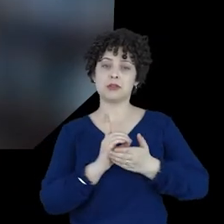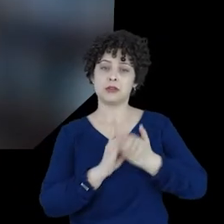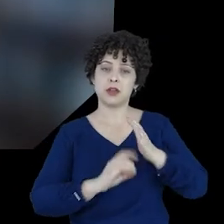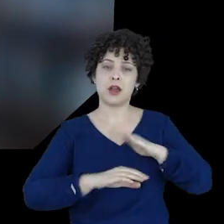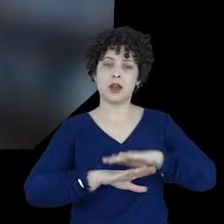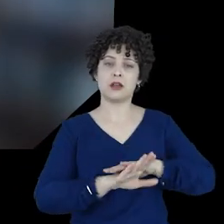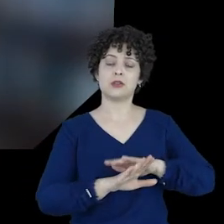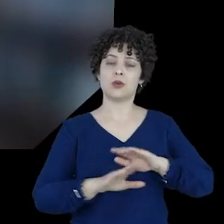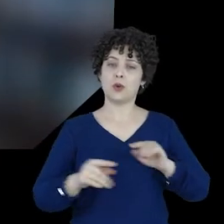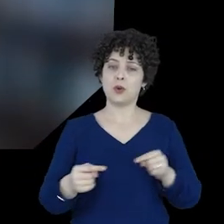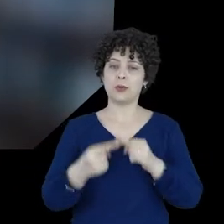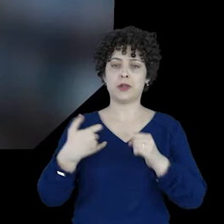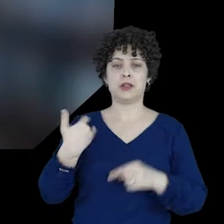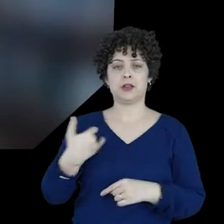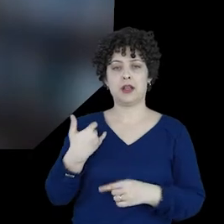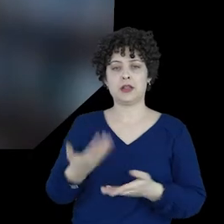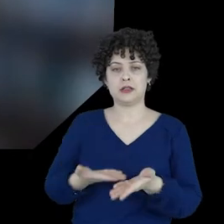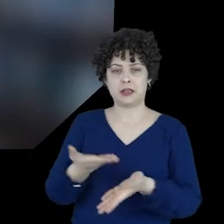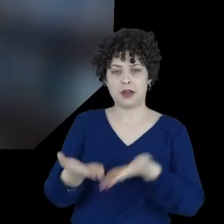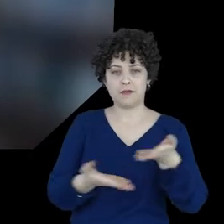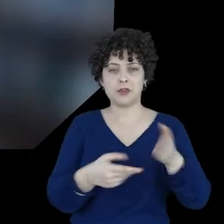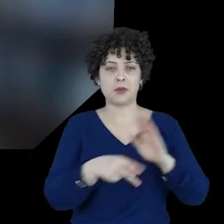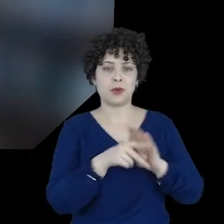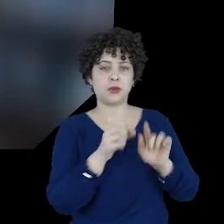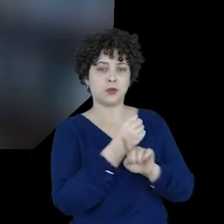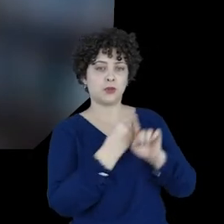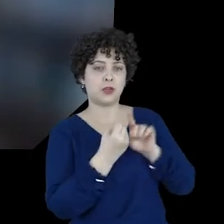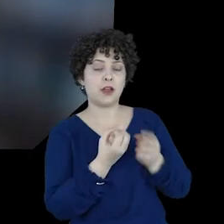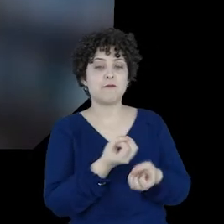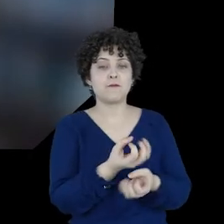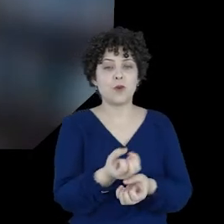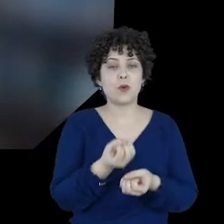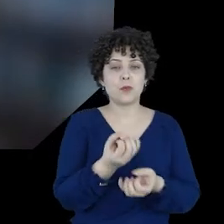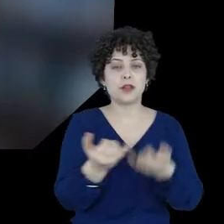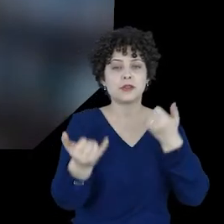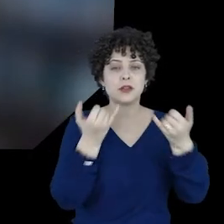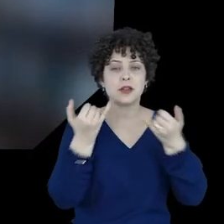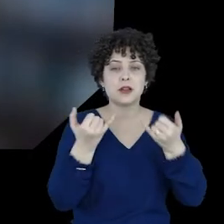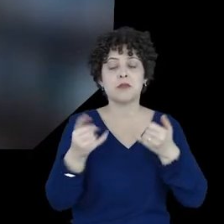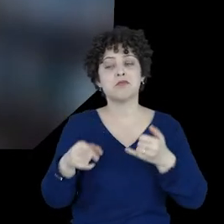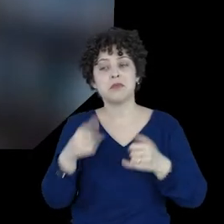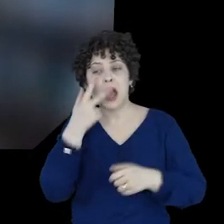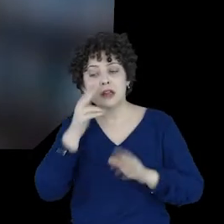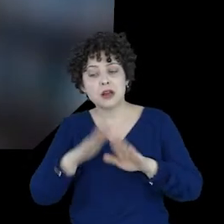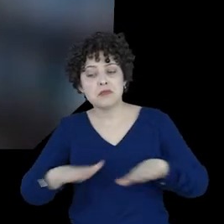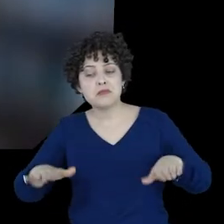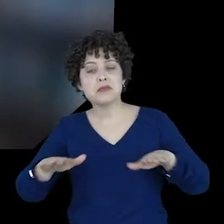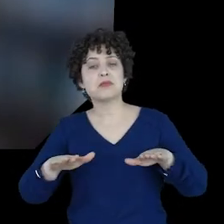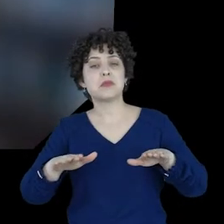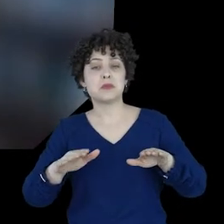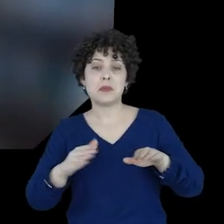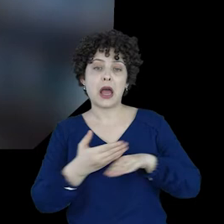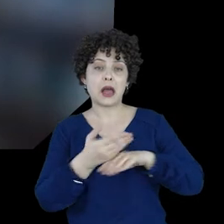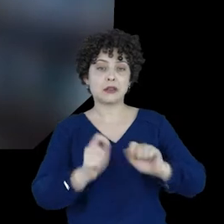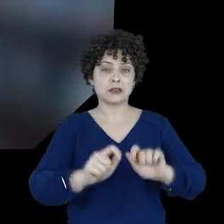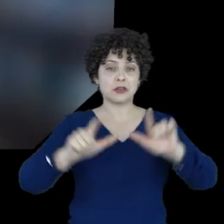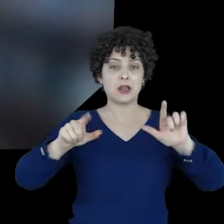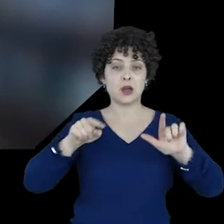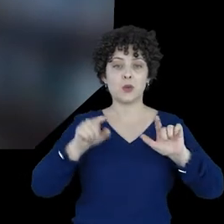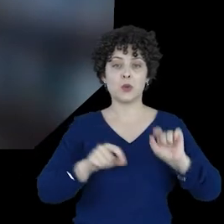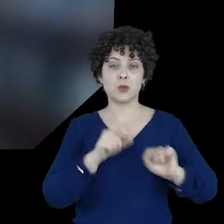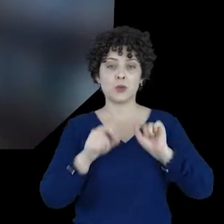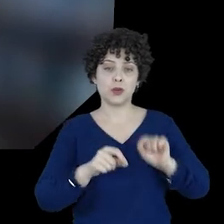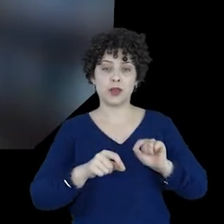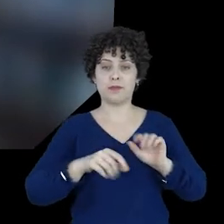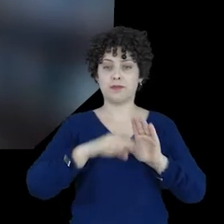age-appropriate design of relevant information society services that are likely to be accessed by children. And note that the scope of